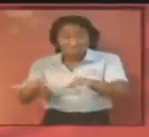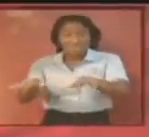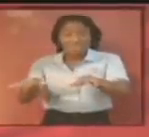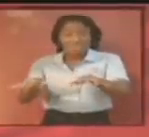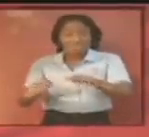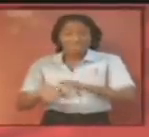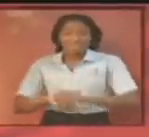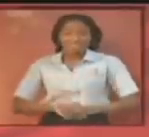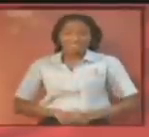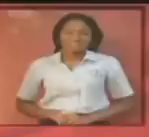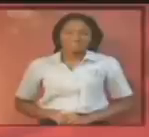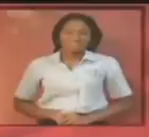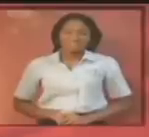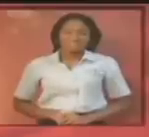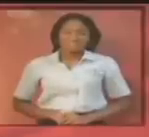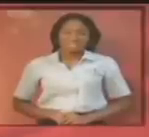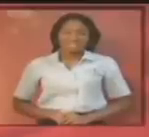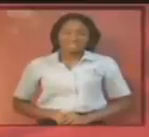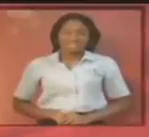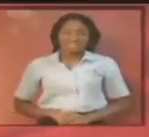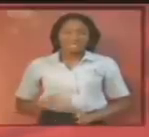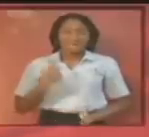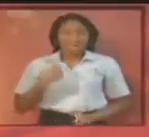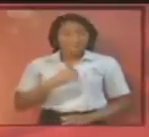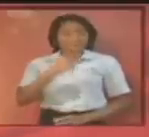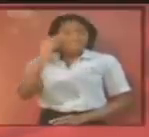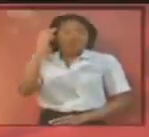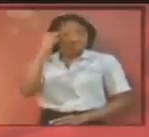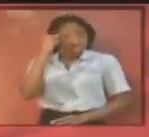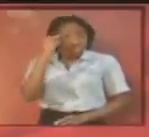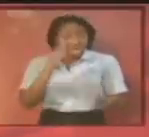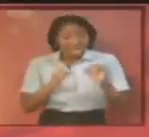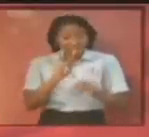is thought to affect vaccine efficacy in